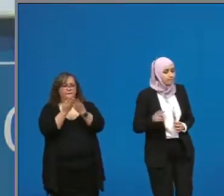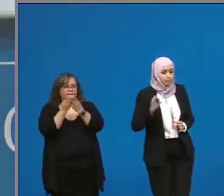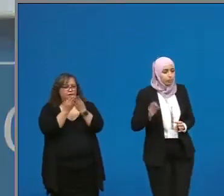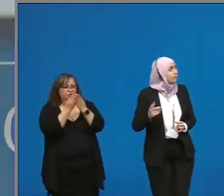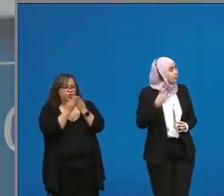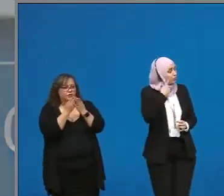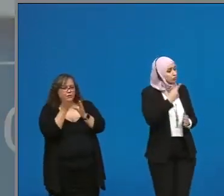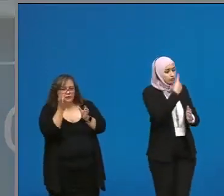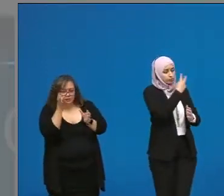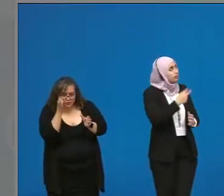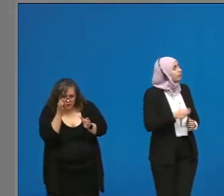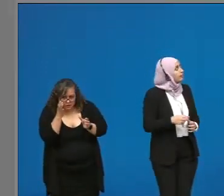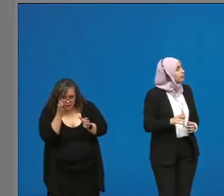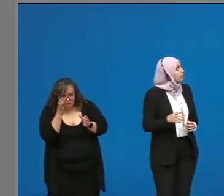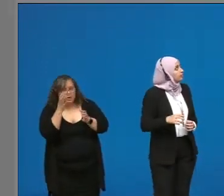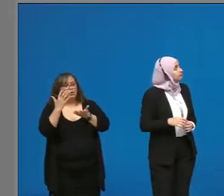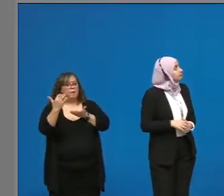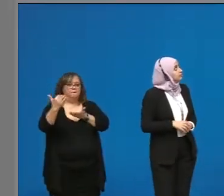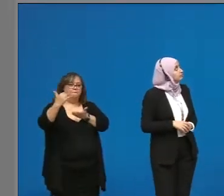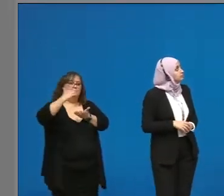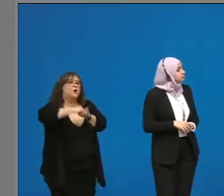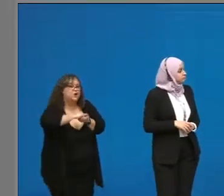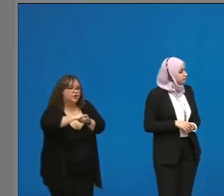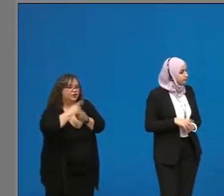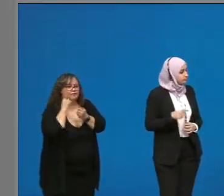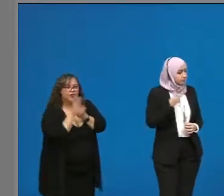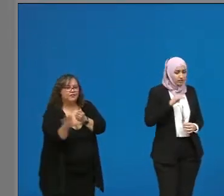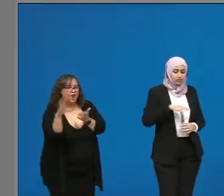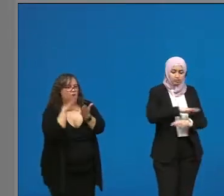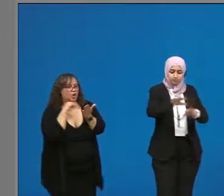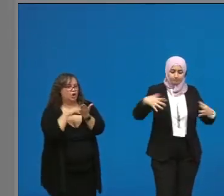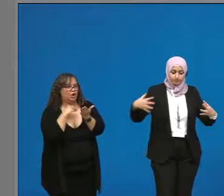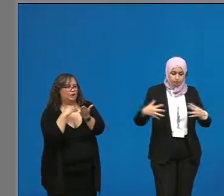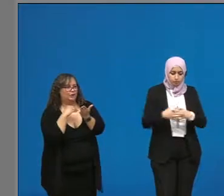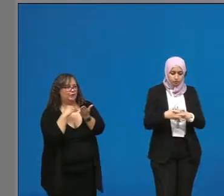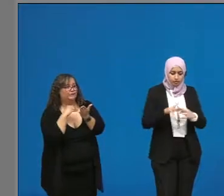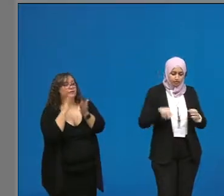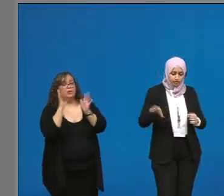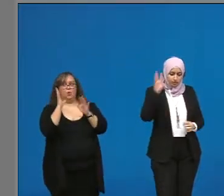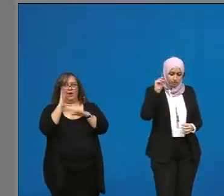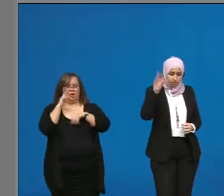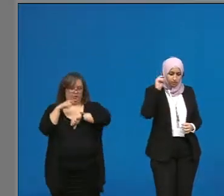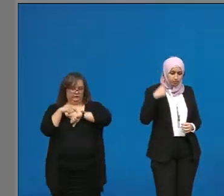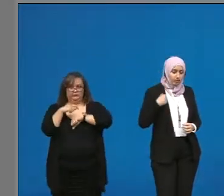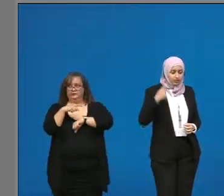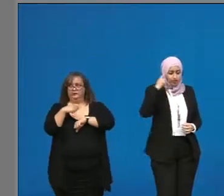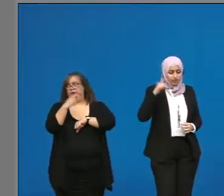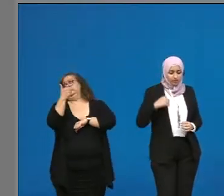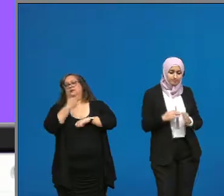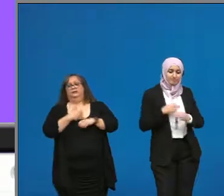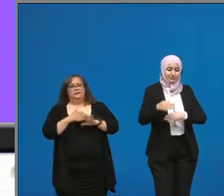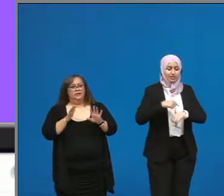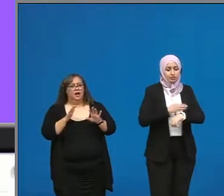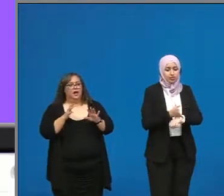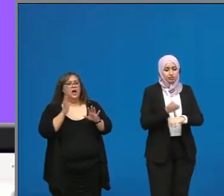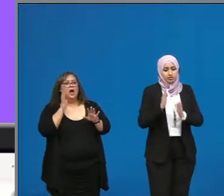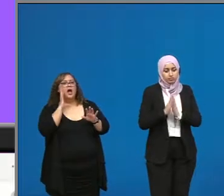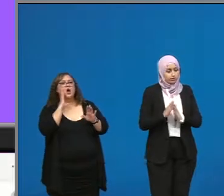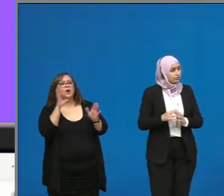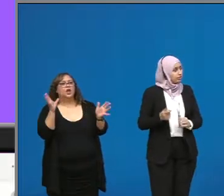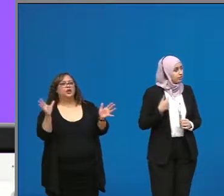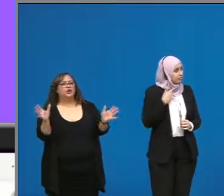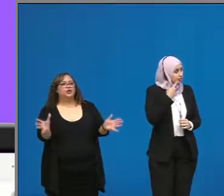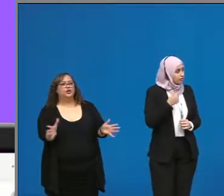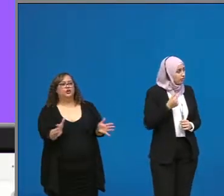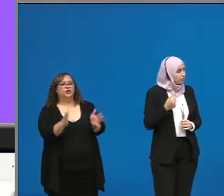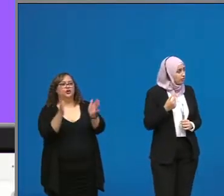build partners and learning. So I know I'm no doubt over time, and I just see it's 5 o'clock. I am going to encourage you, just on this